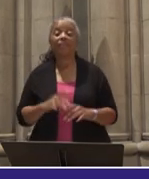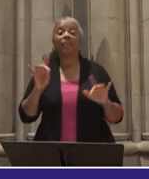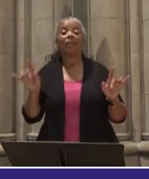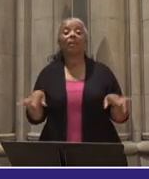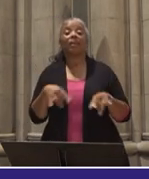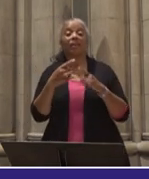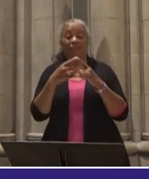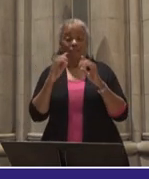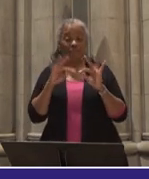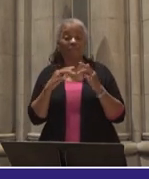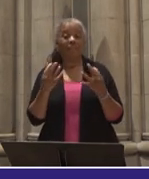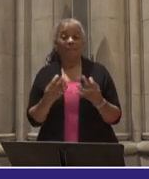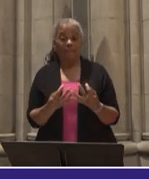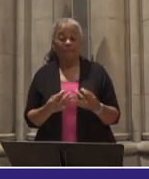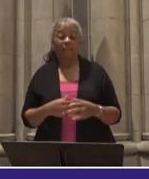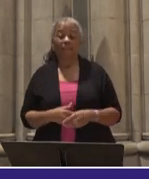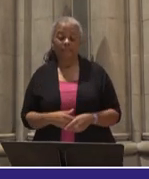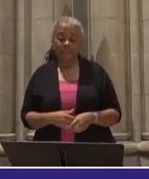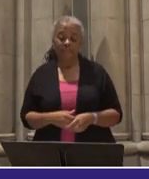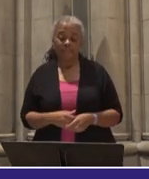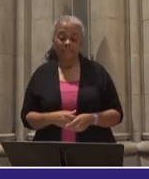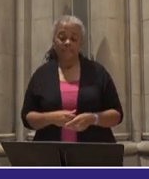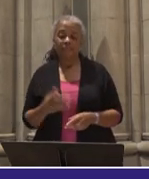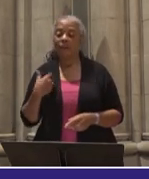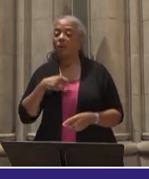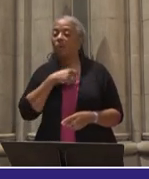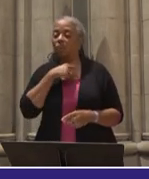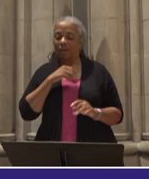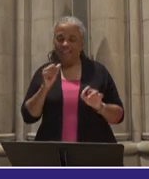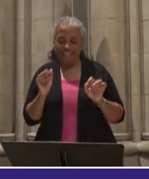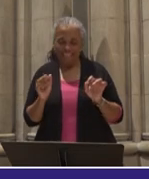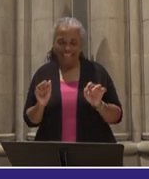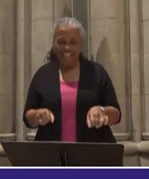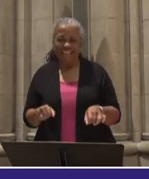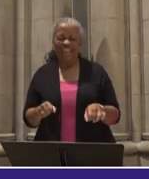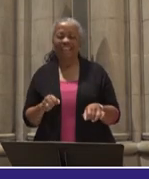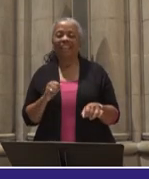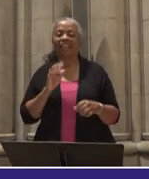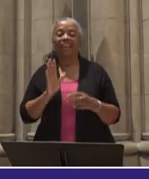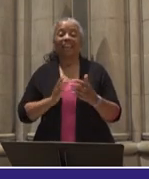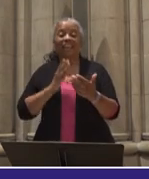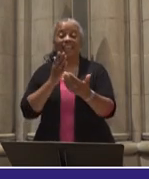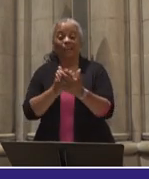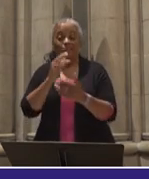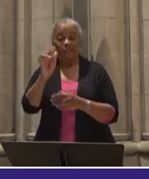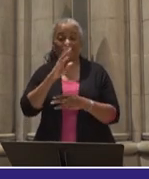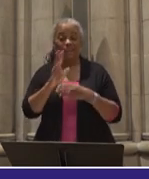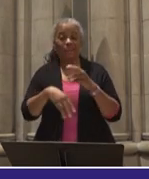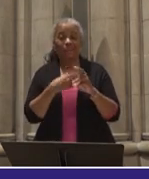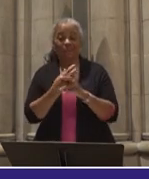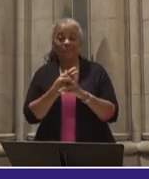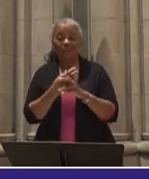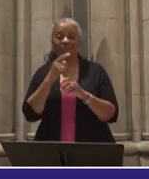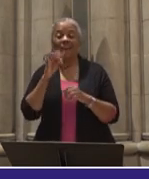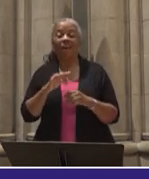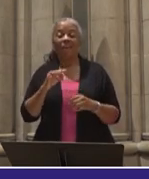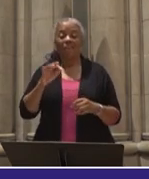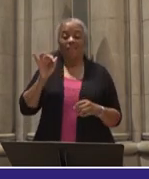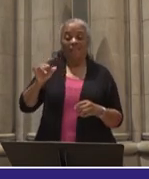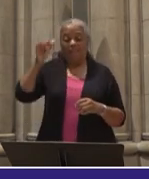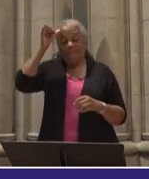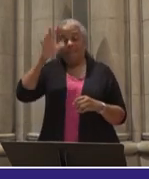Cathedral family, we can get to this world of Wayne's